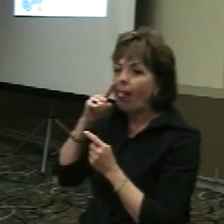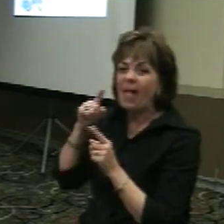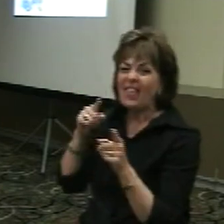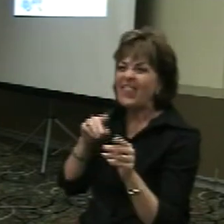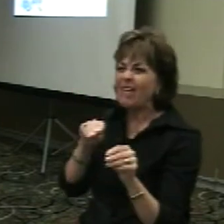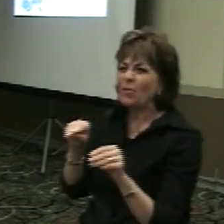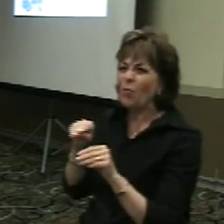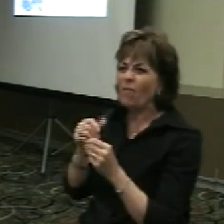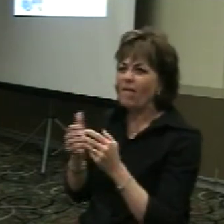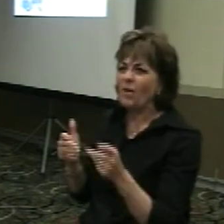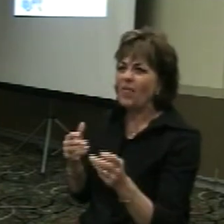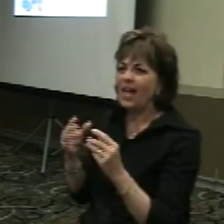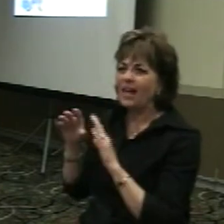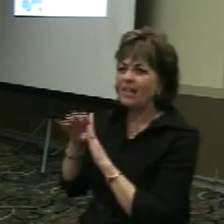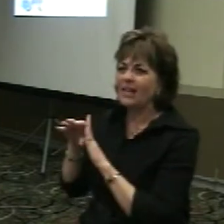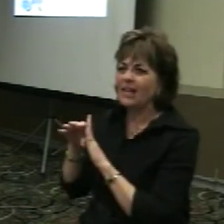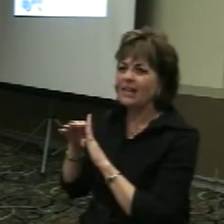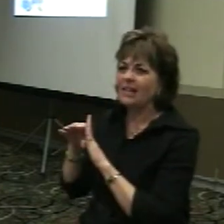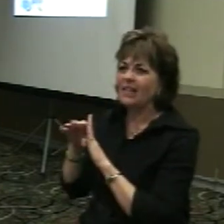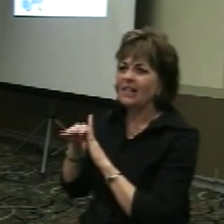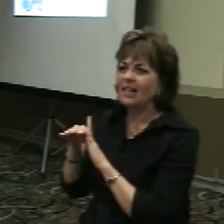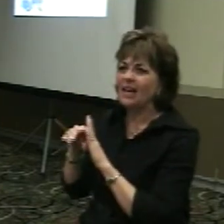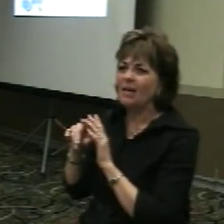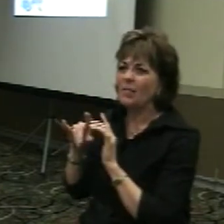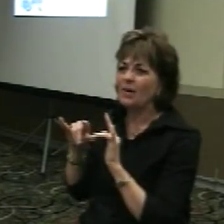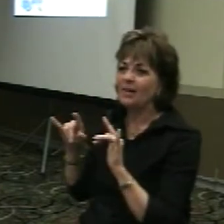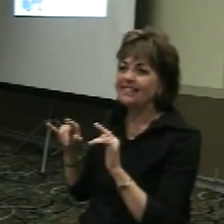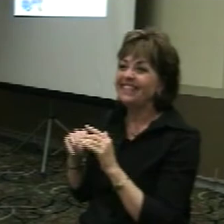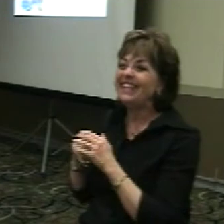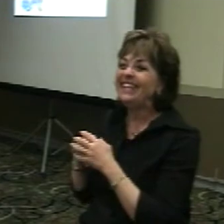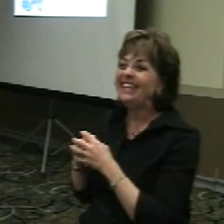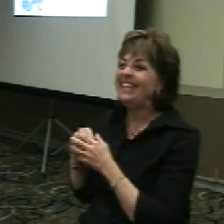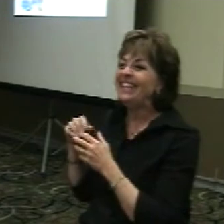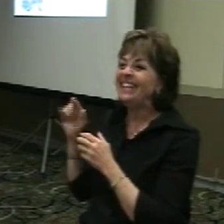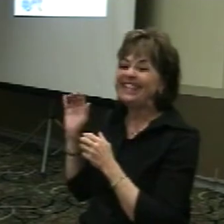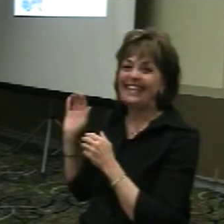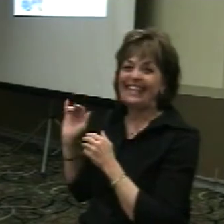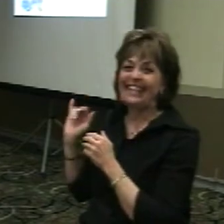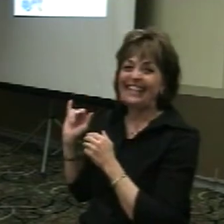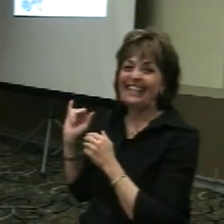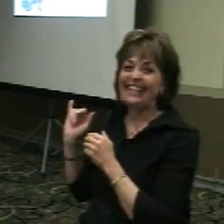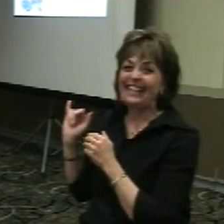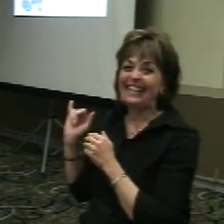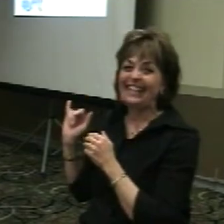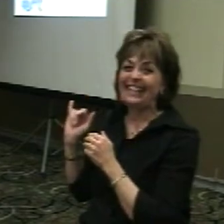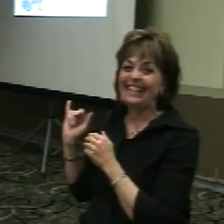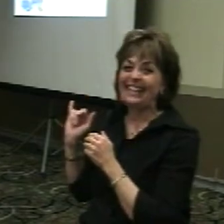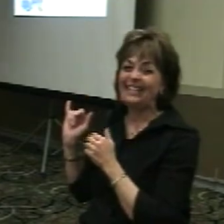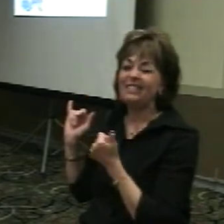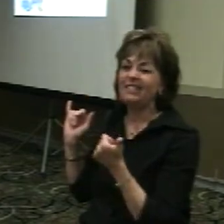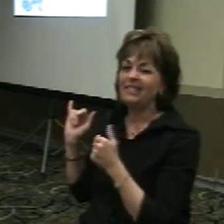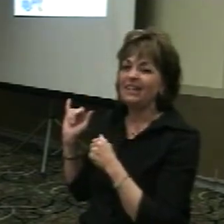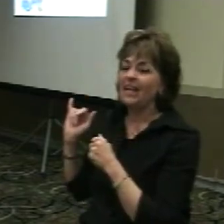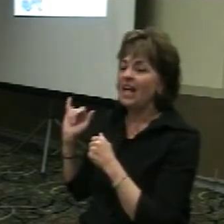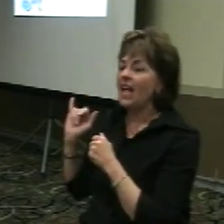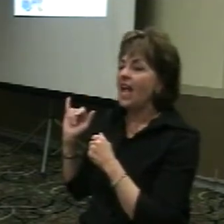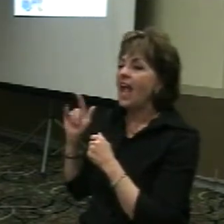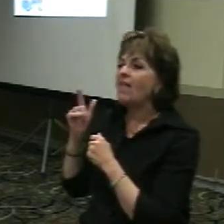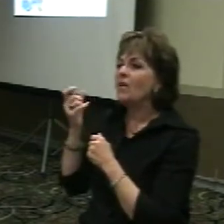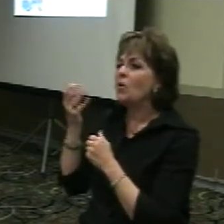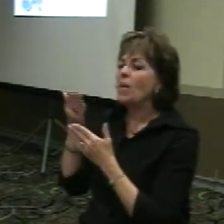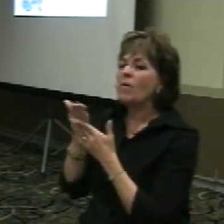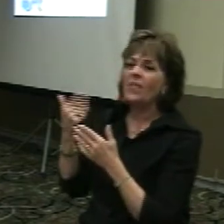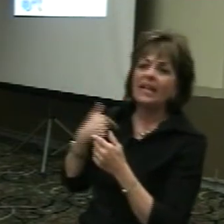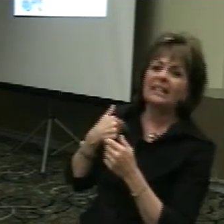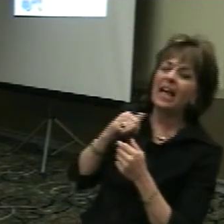them? Isn't that a form of a life lesson? Mm-hmm. That there are a number of things that